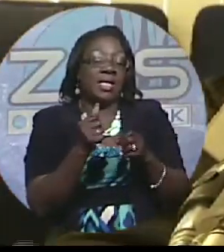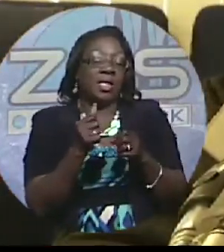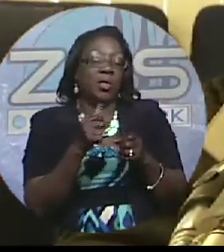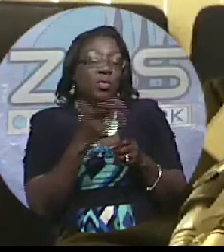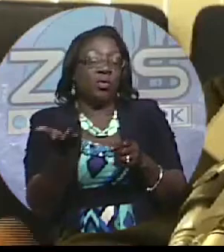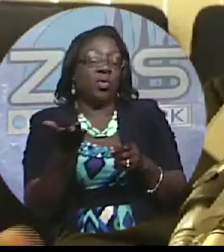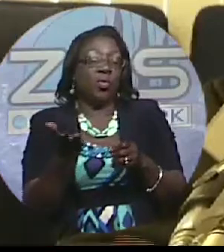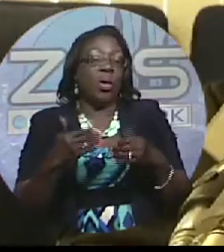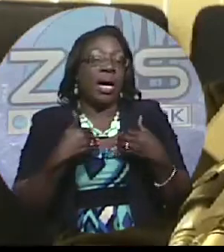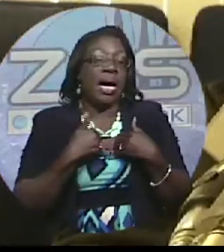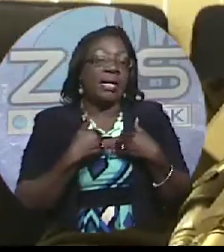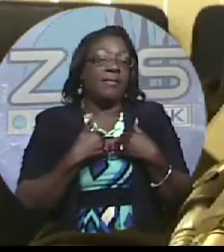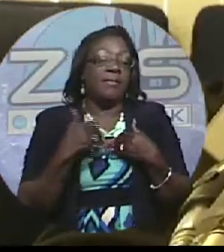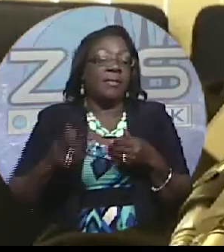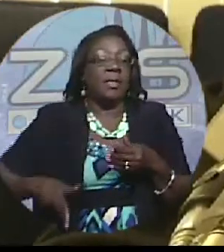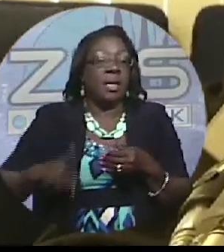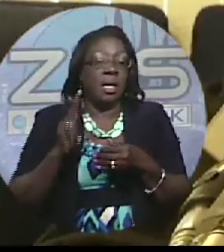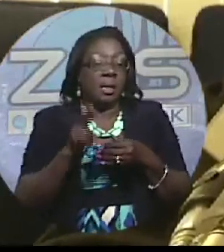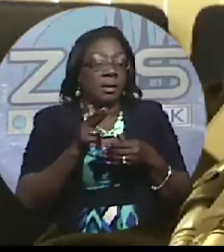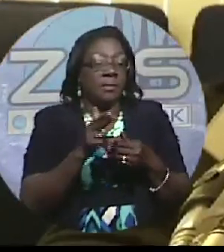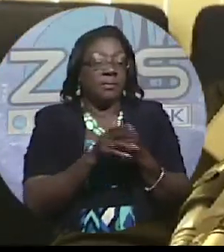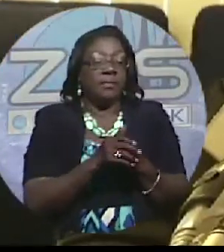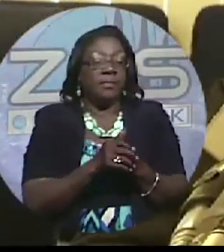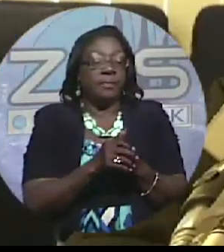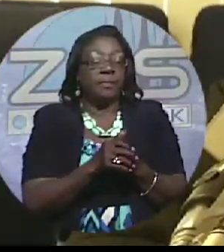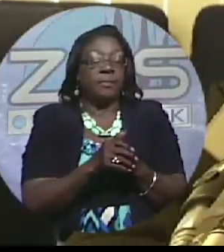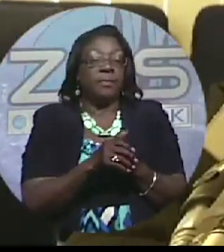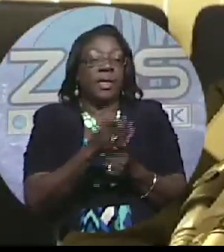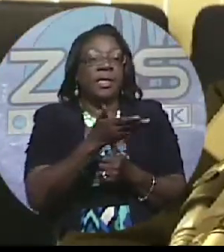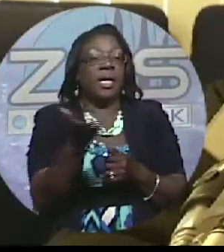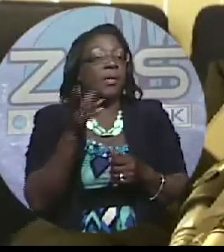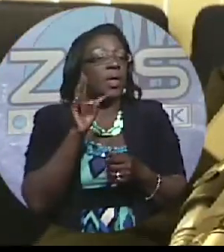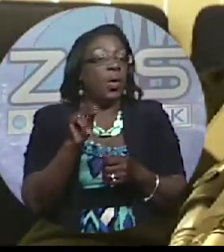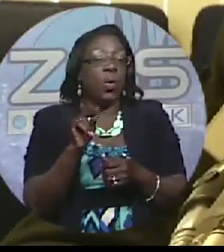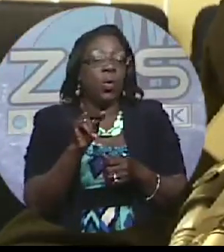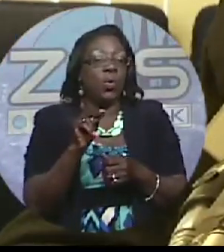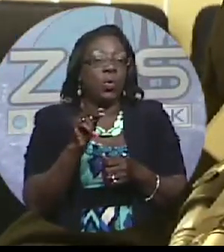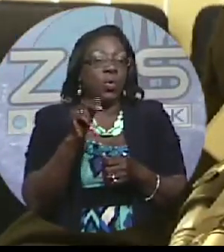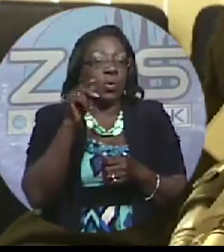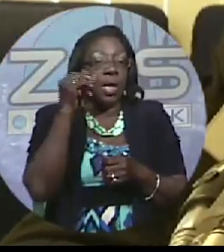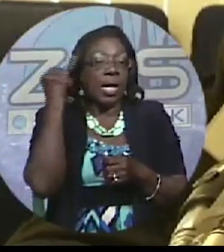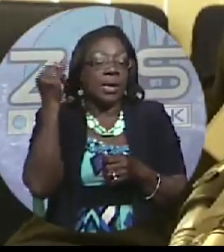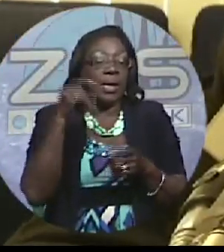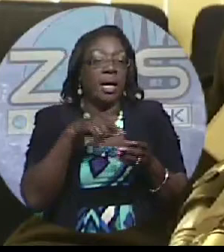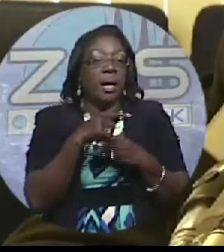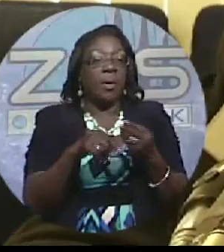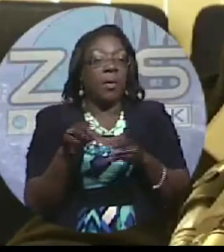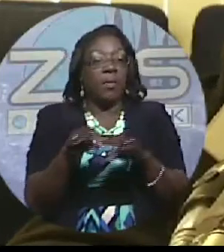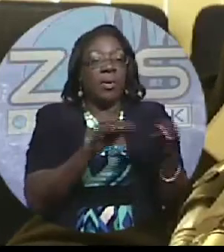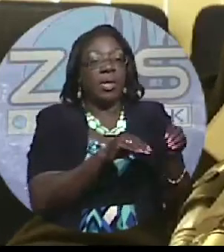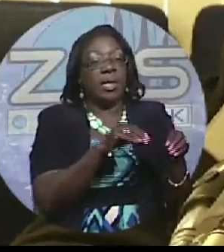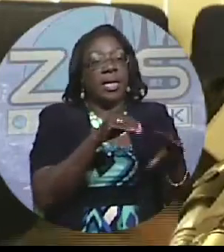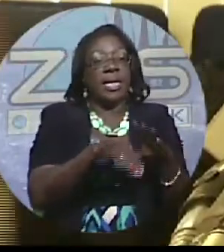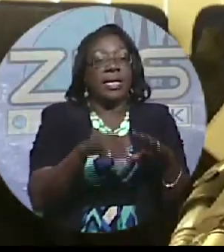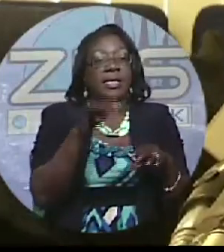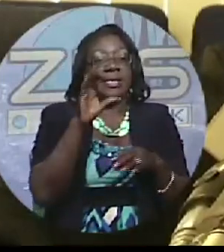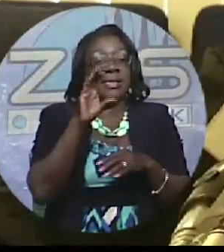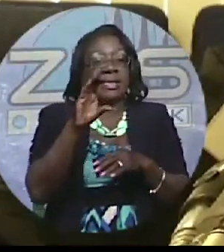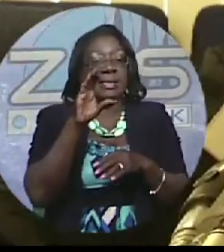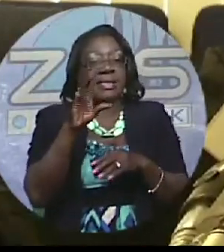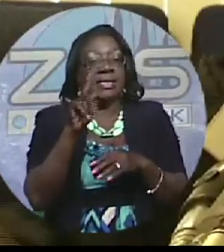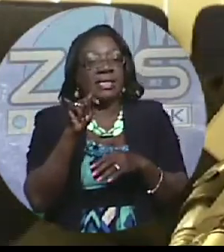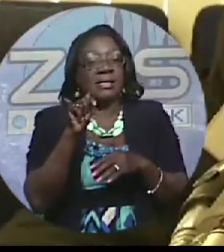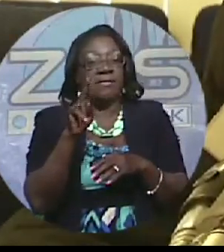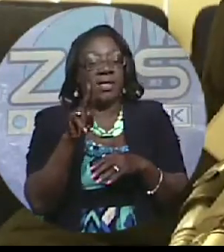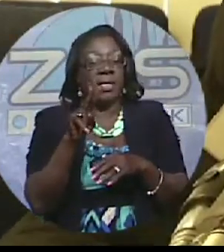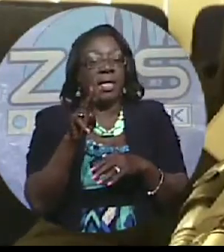or fearful about the state of affairs in the country. There were no suggestions about putting in CC television, not just on Bay